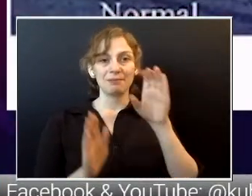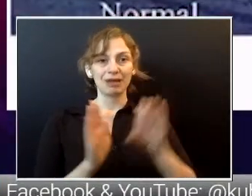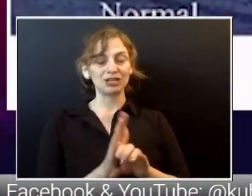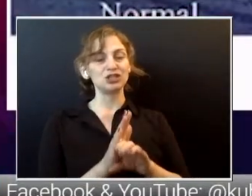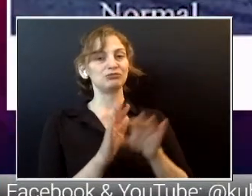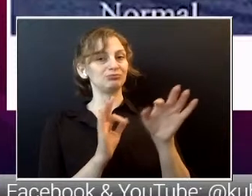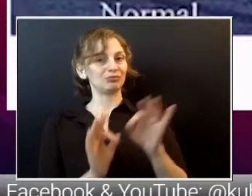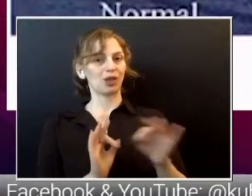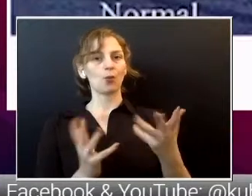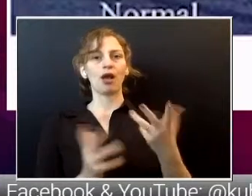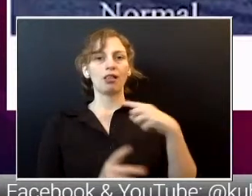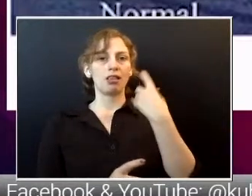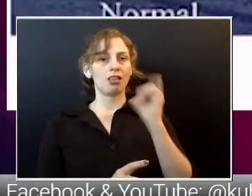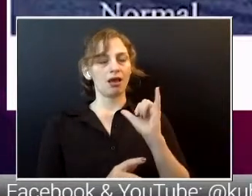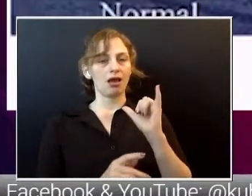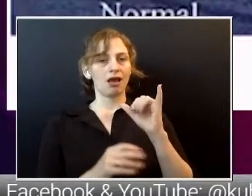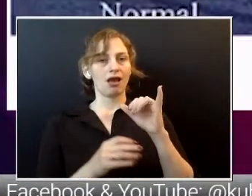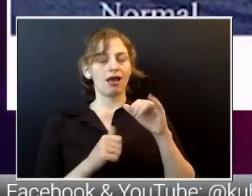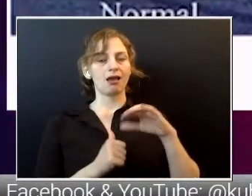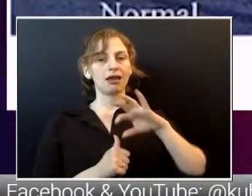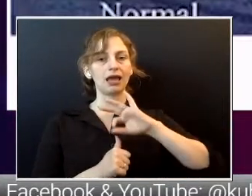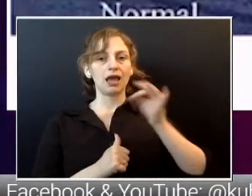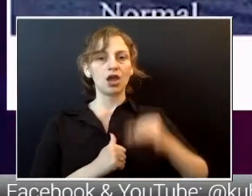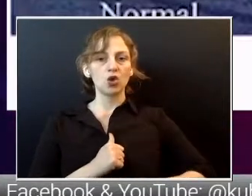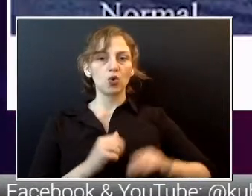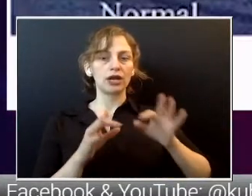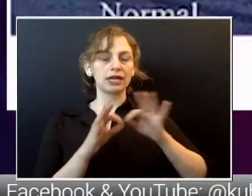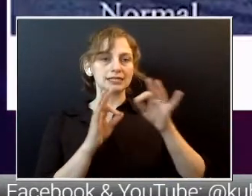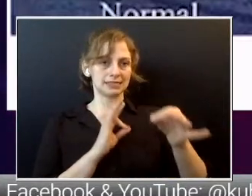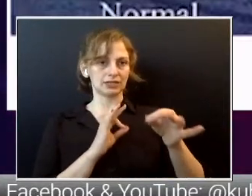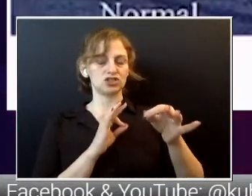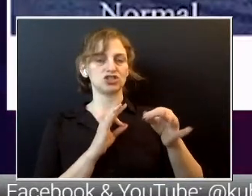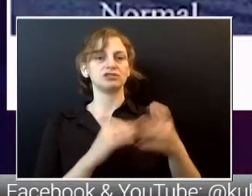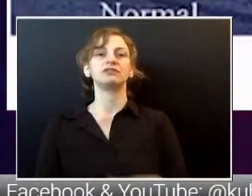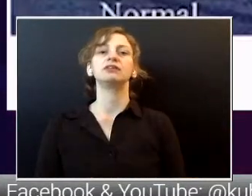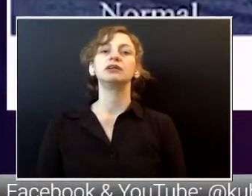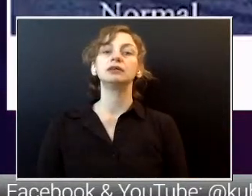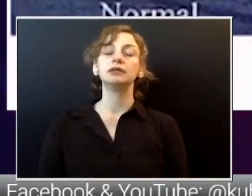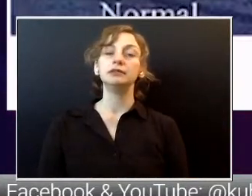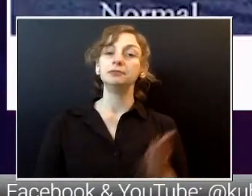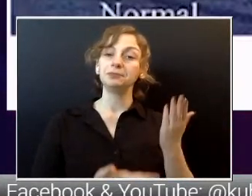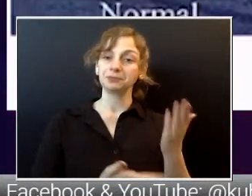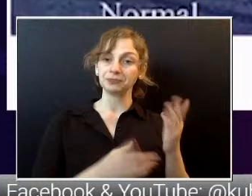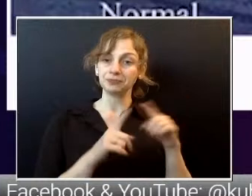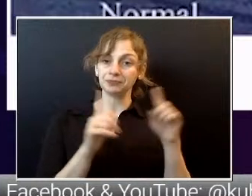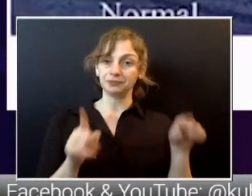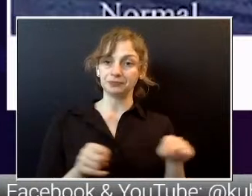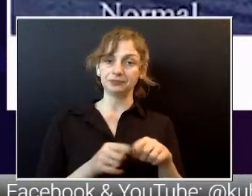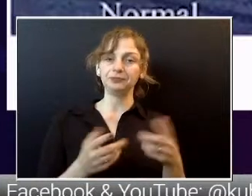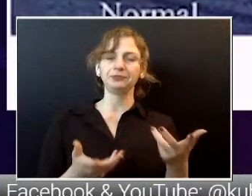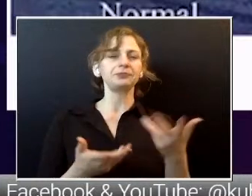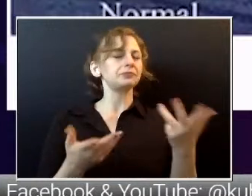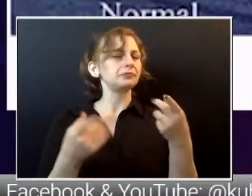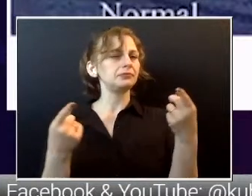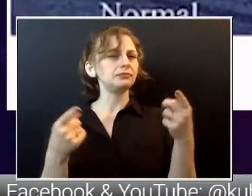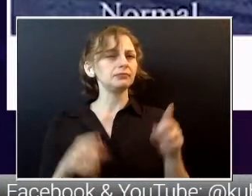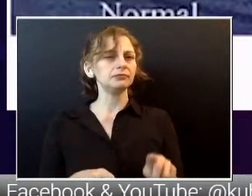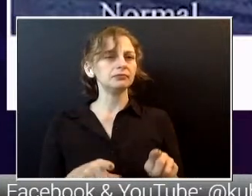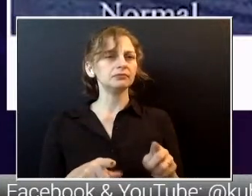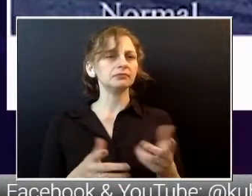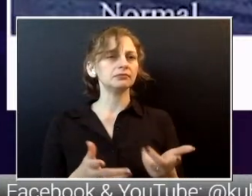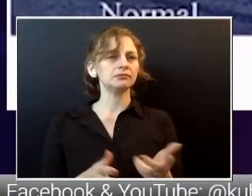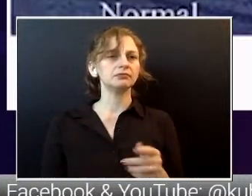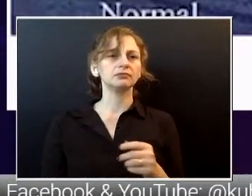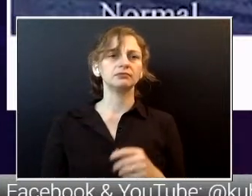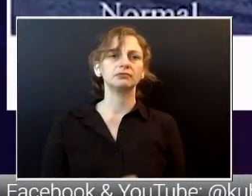like and what happens inside the aorta during this. So if you look at your screen, what exactly is happening there, Dr. Kramer?